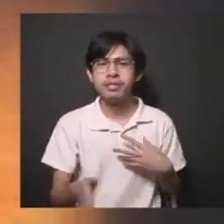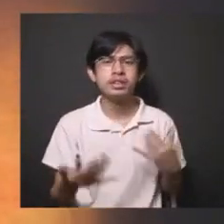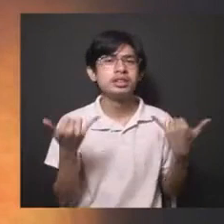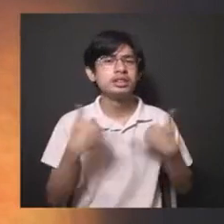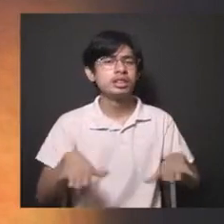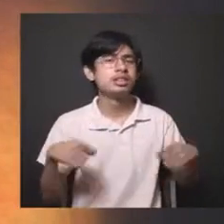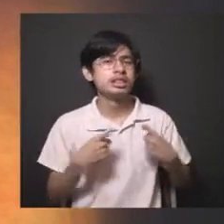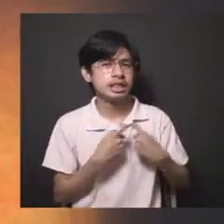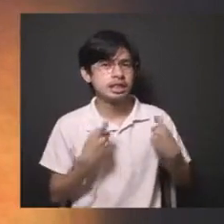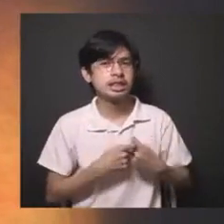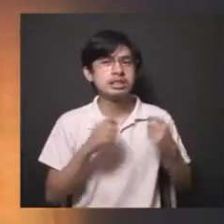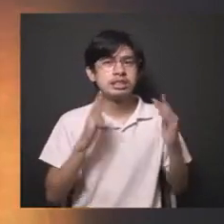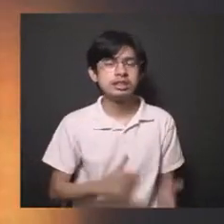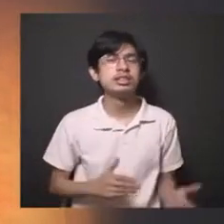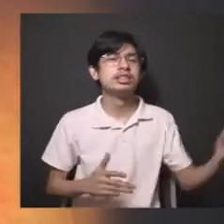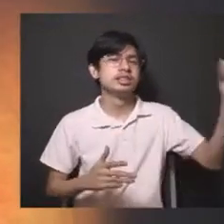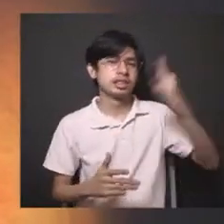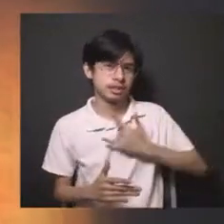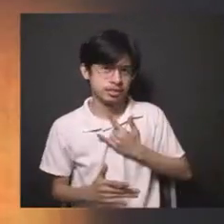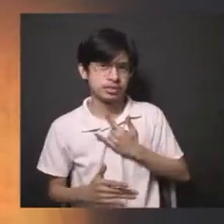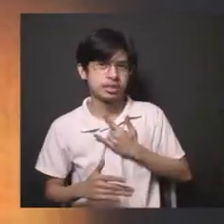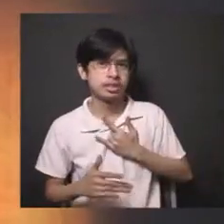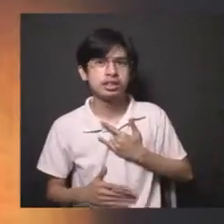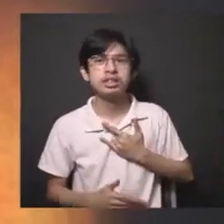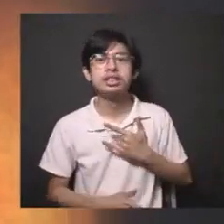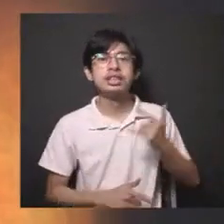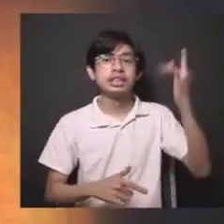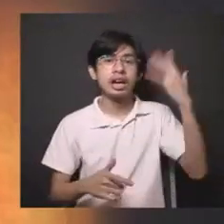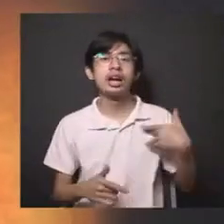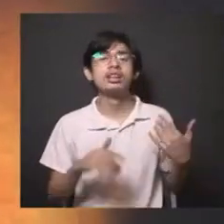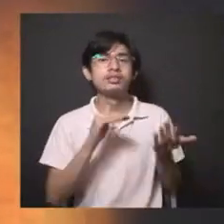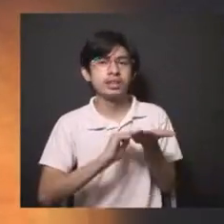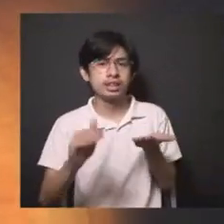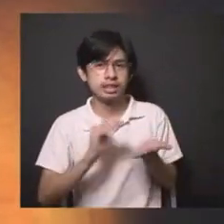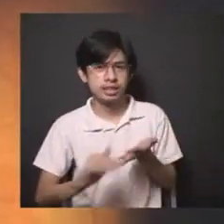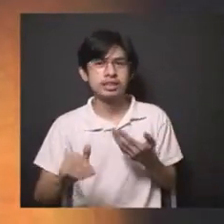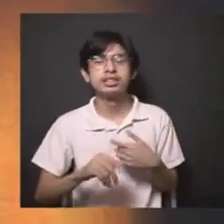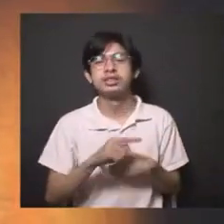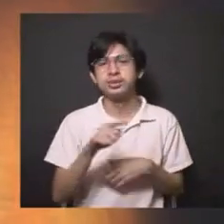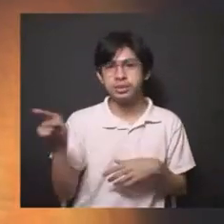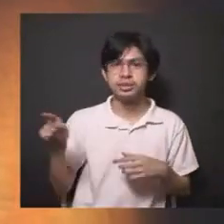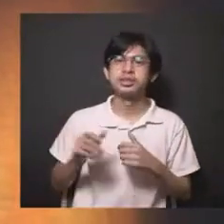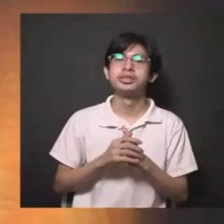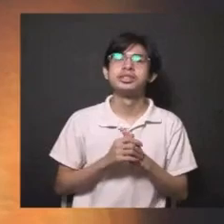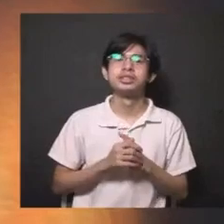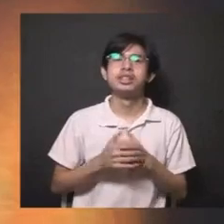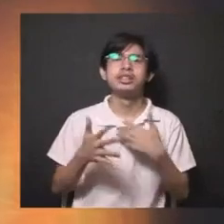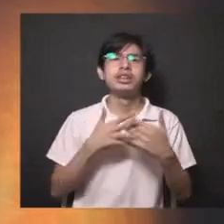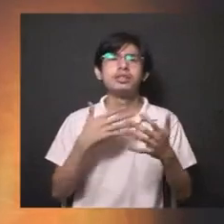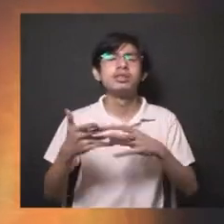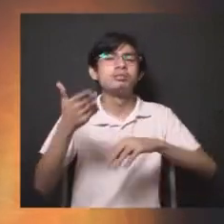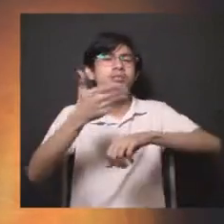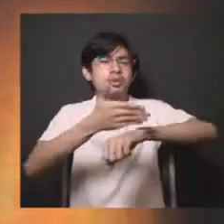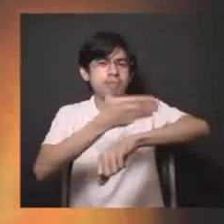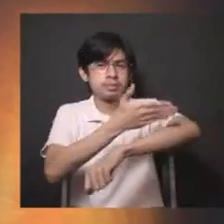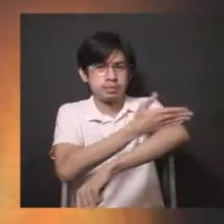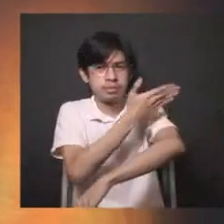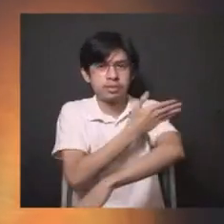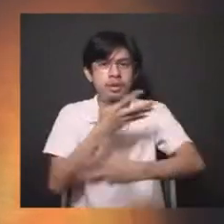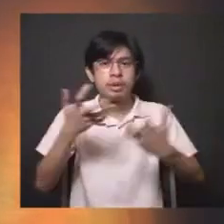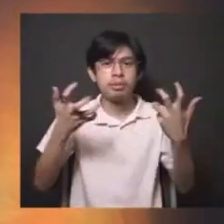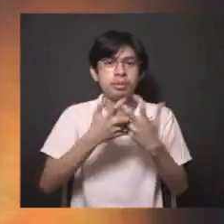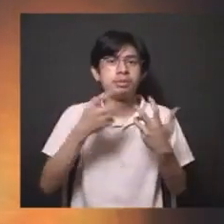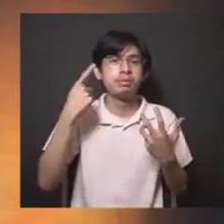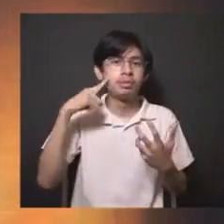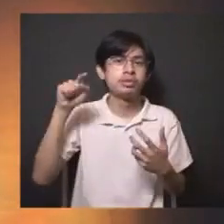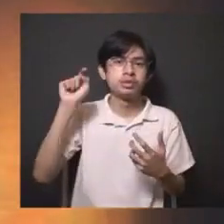you. God forgave you. Even before you even deserved it, God gave you Jesus. I mean, how amazing is our